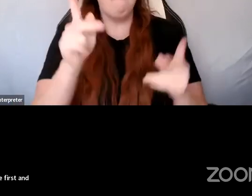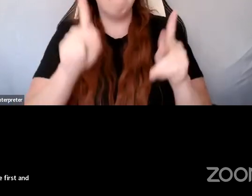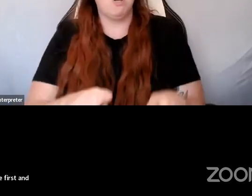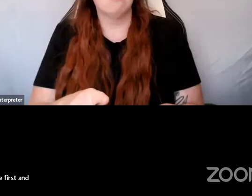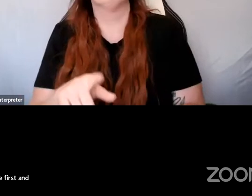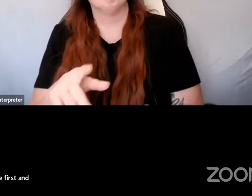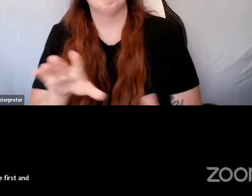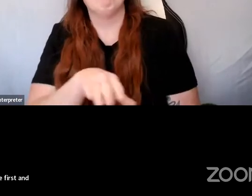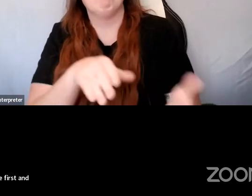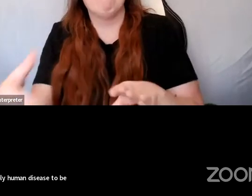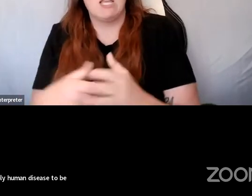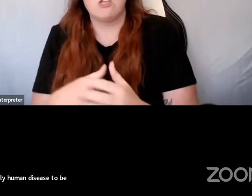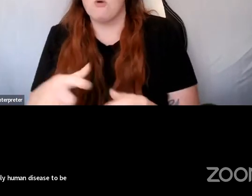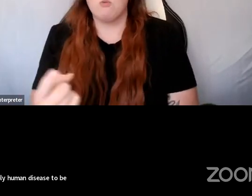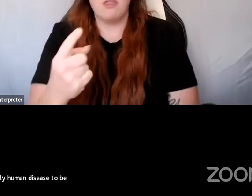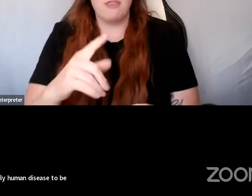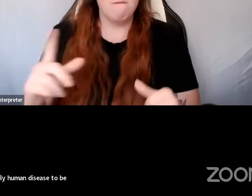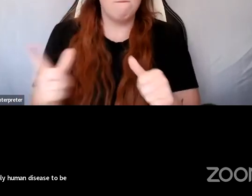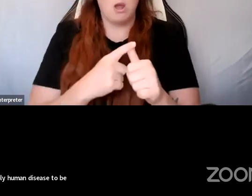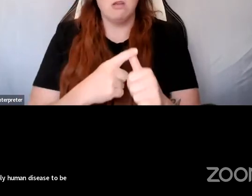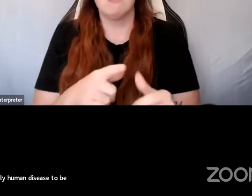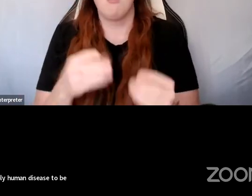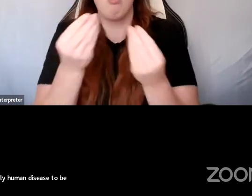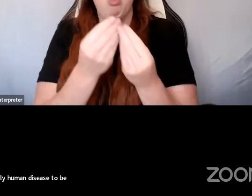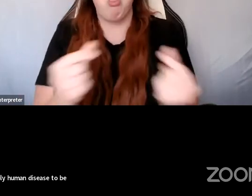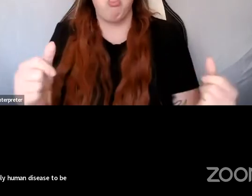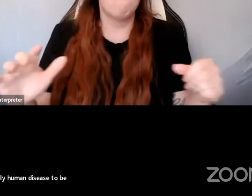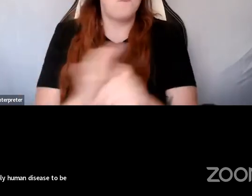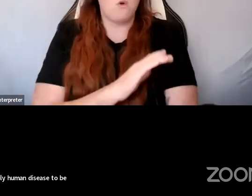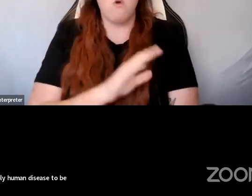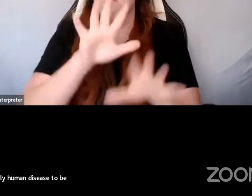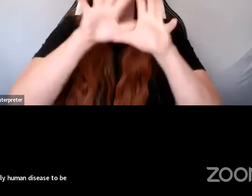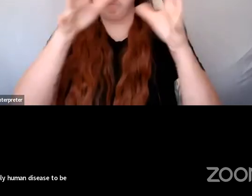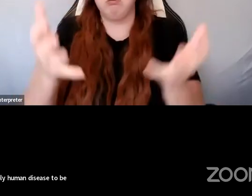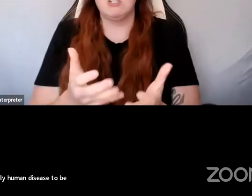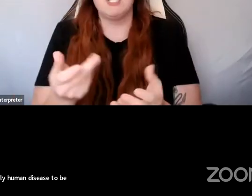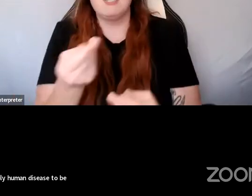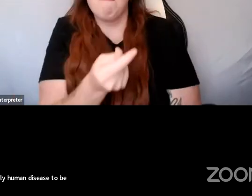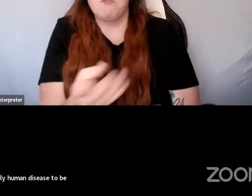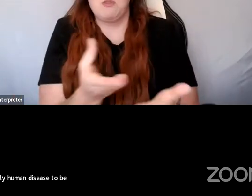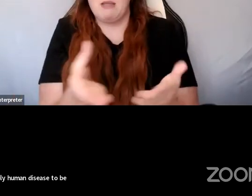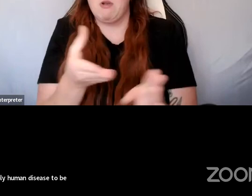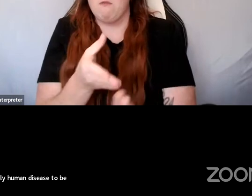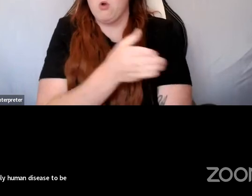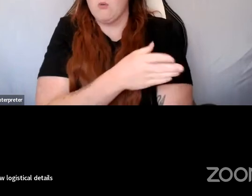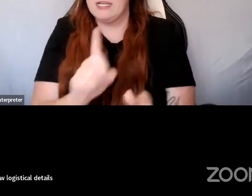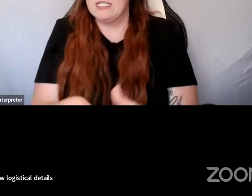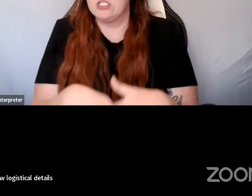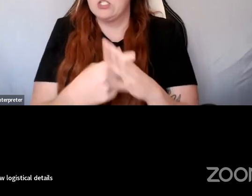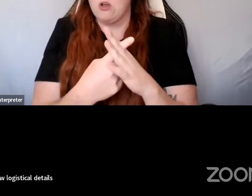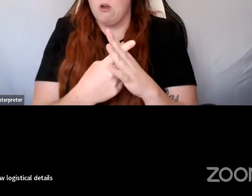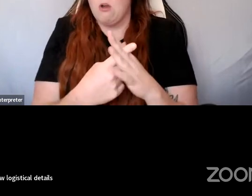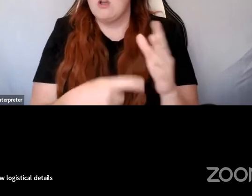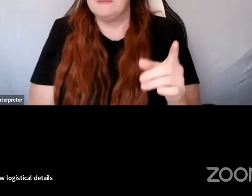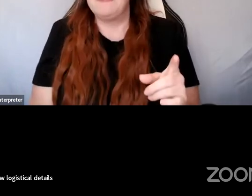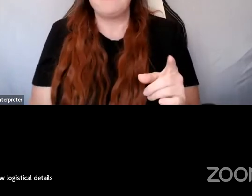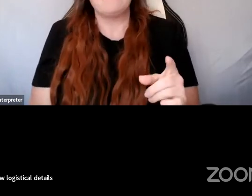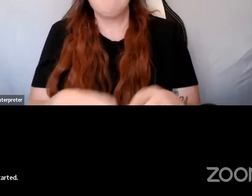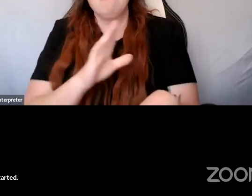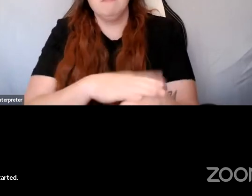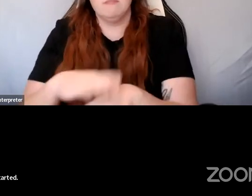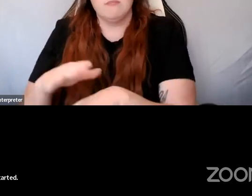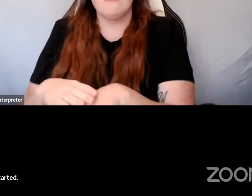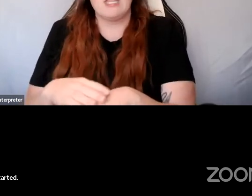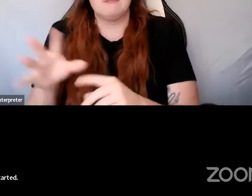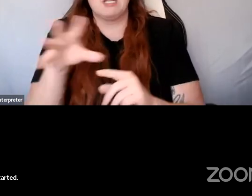to be wiped out globally just a few logistical details before we get started the briefing is being recorded and the